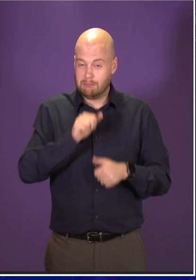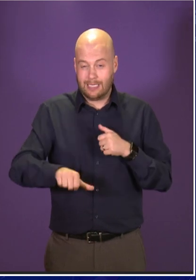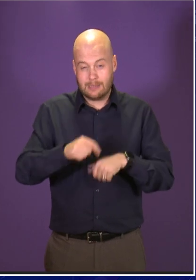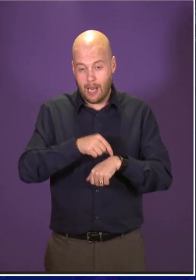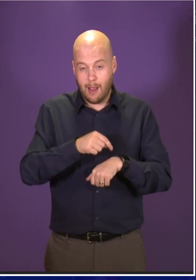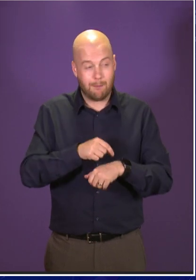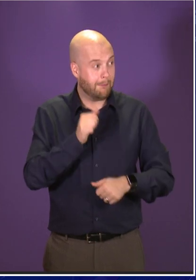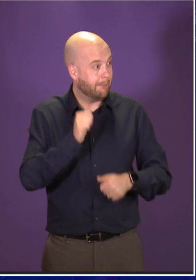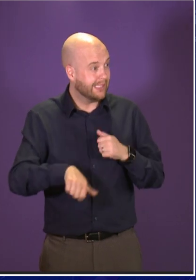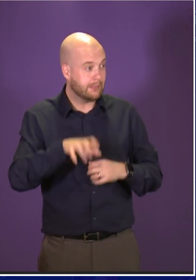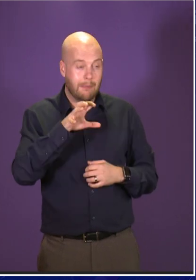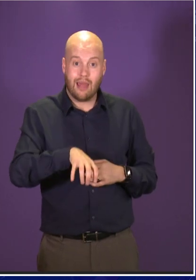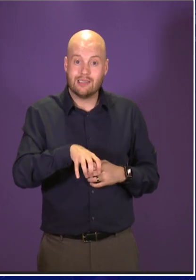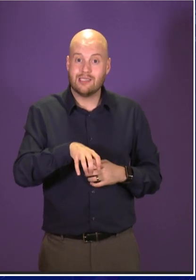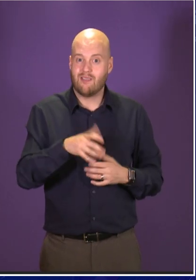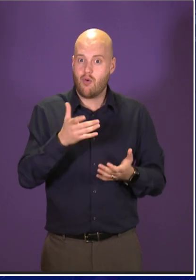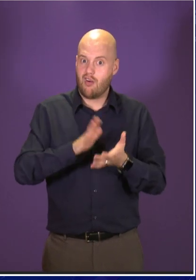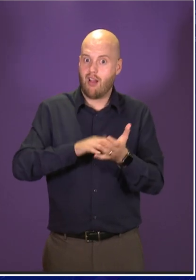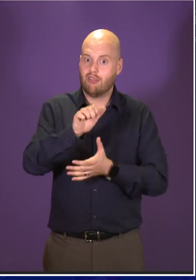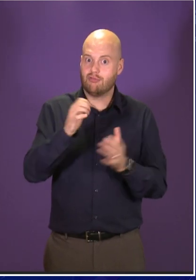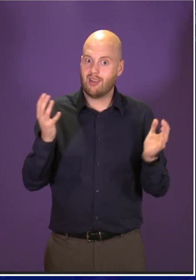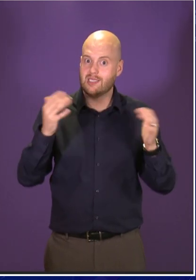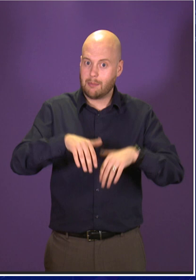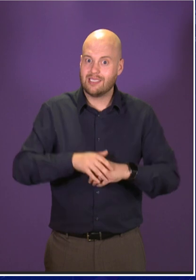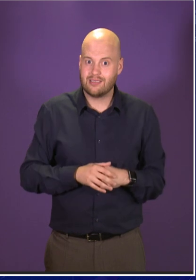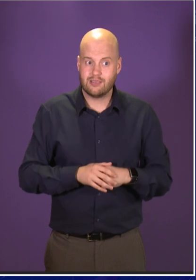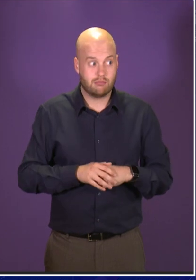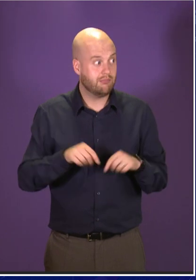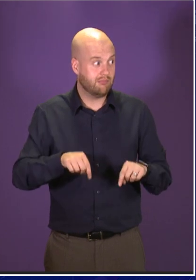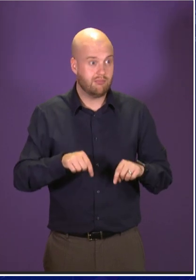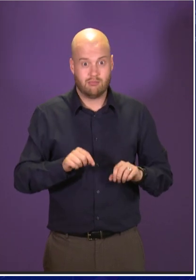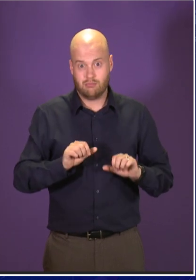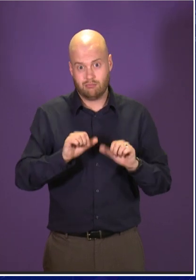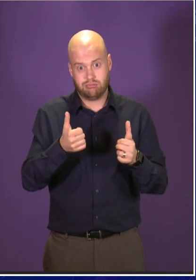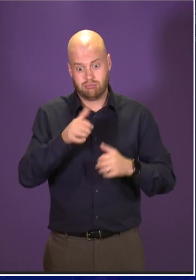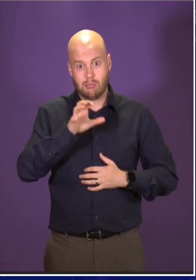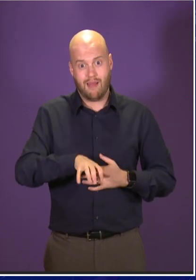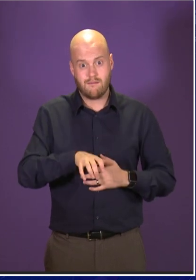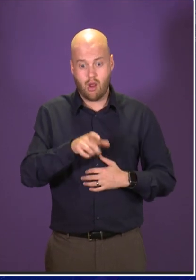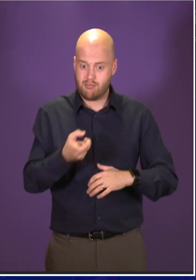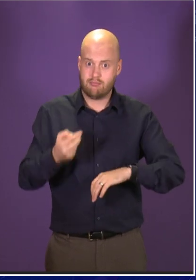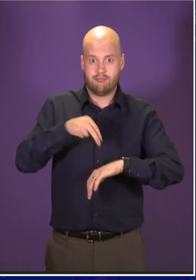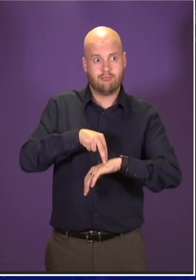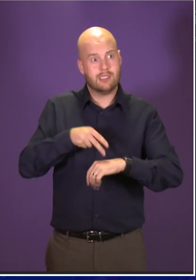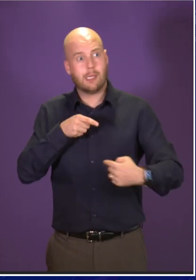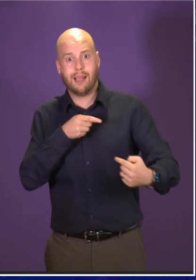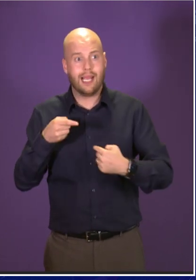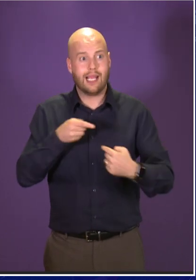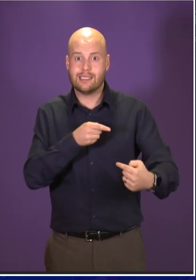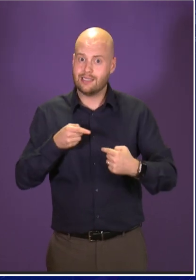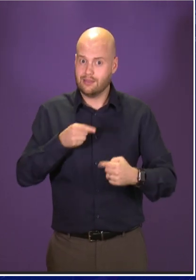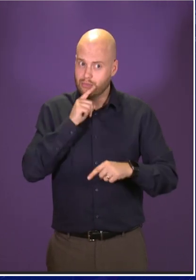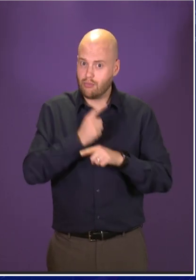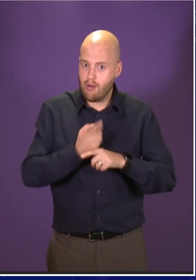Summit. This summit provides an unrivaled platform to debate, consider, and take actions, and are of interest for all of